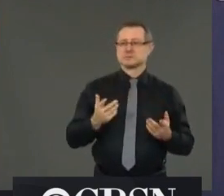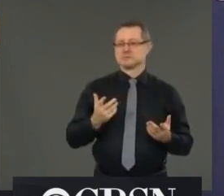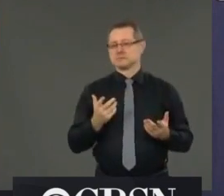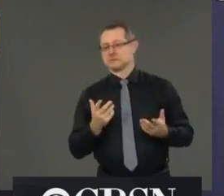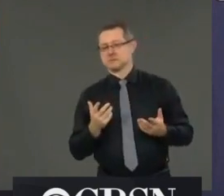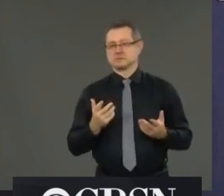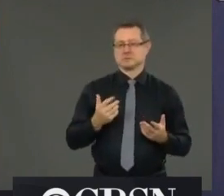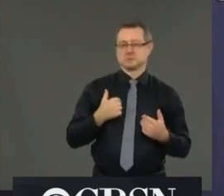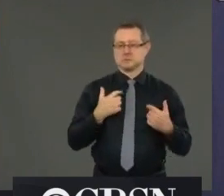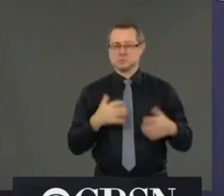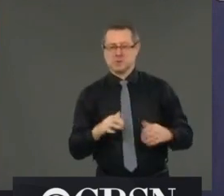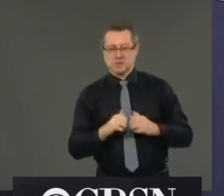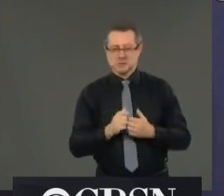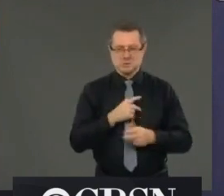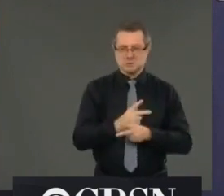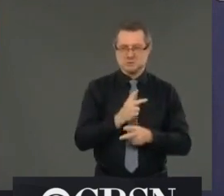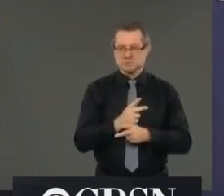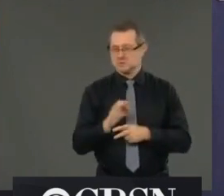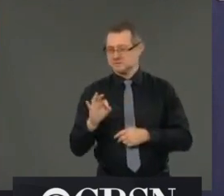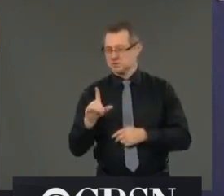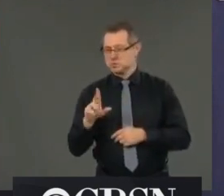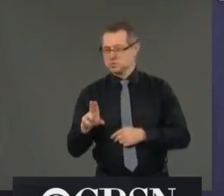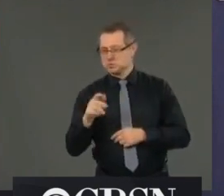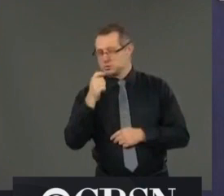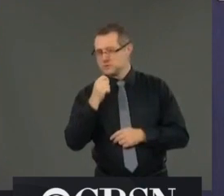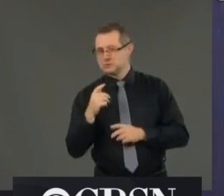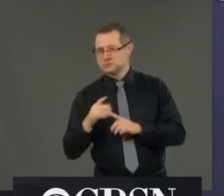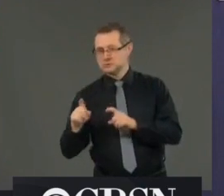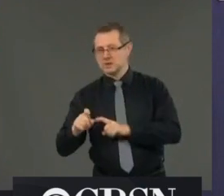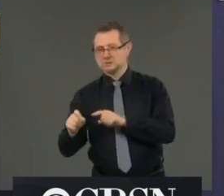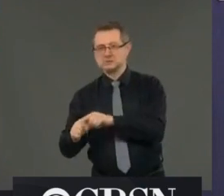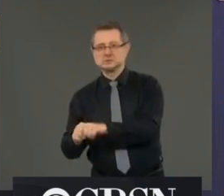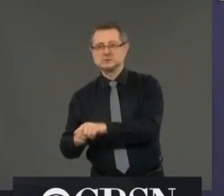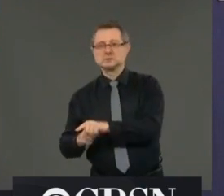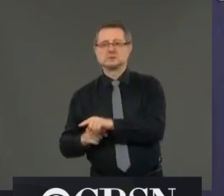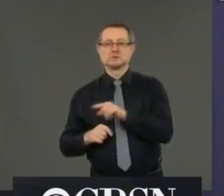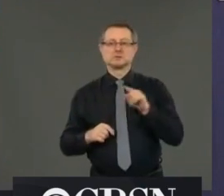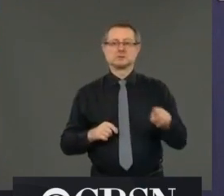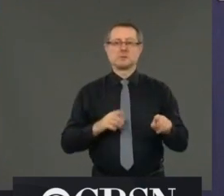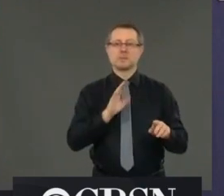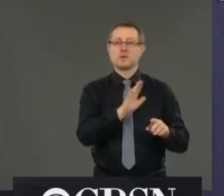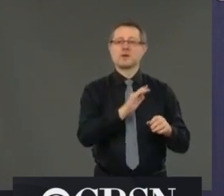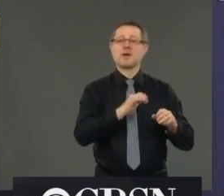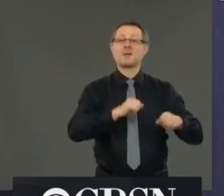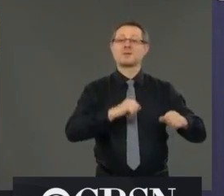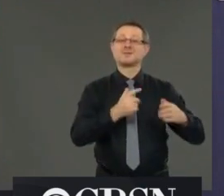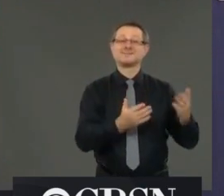The flu tests will eat at the capacity for the COVID tests.